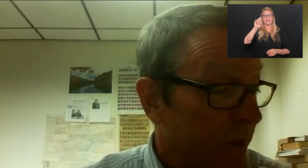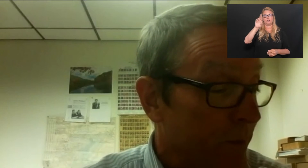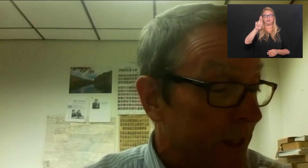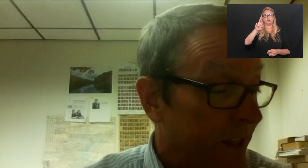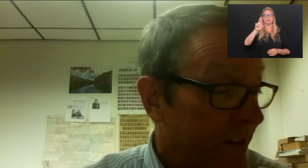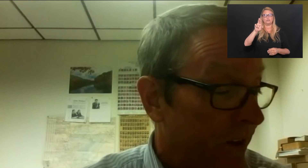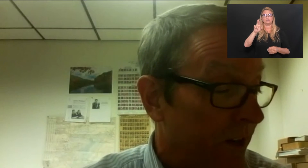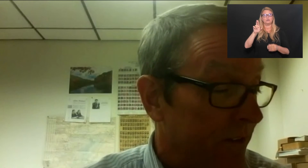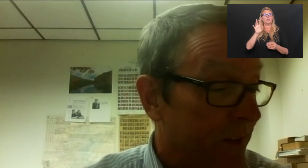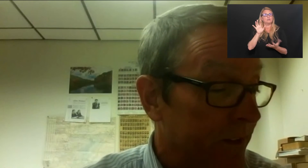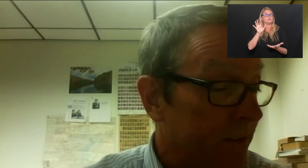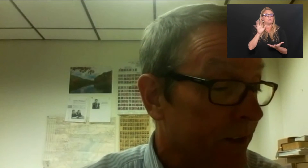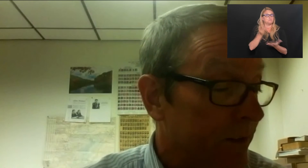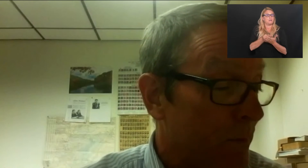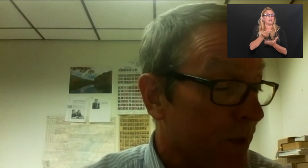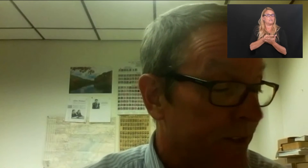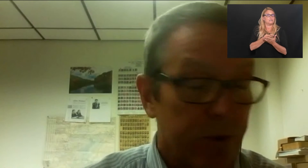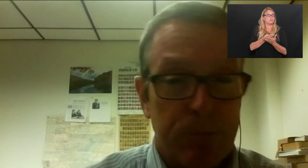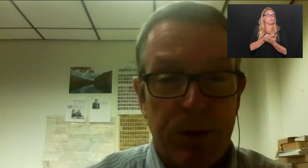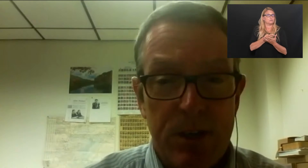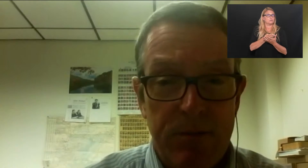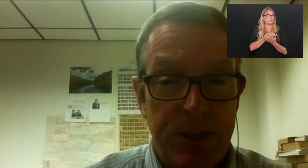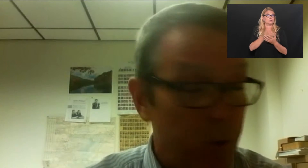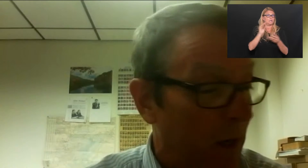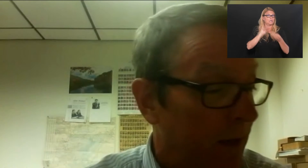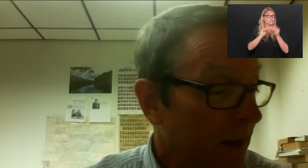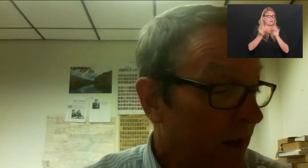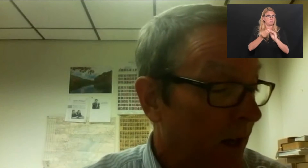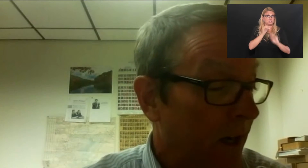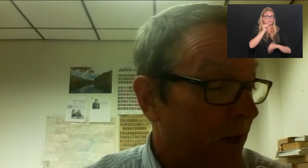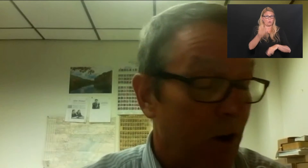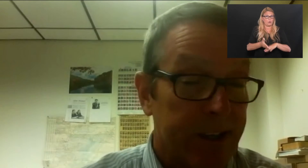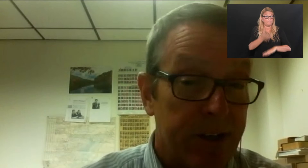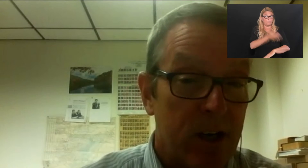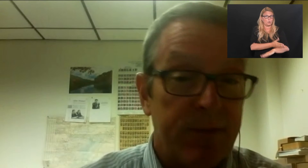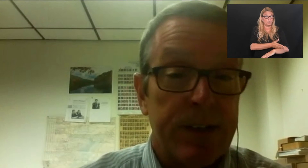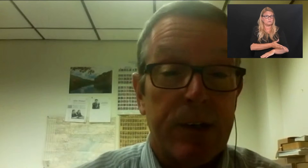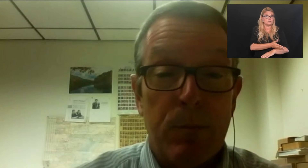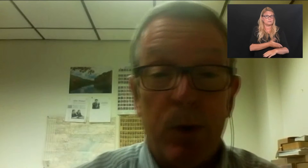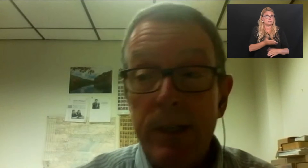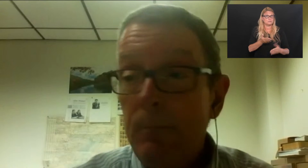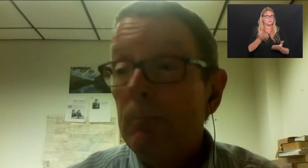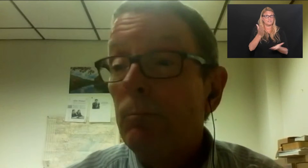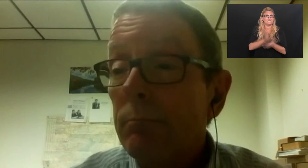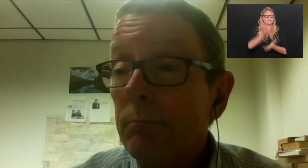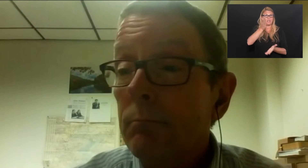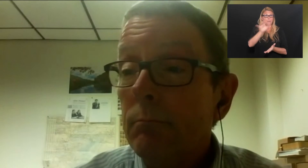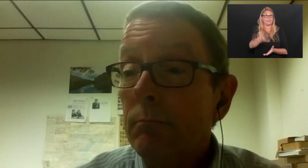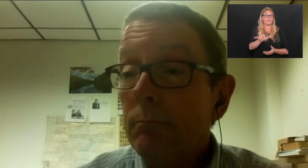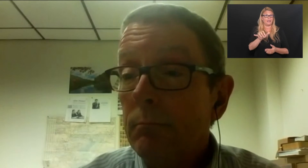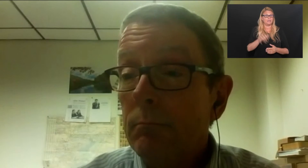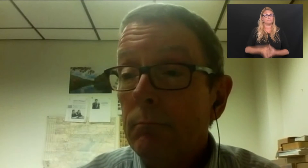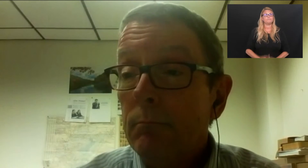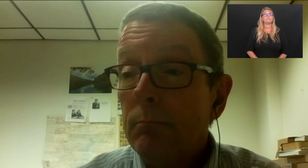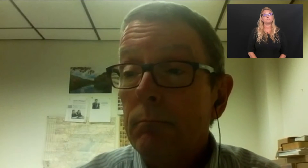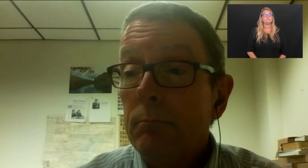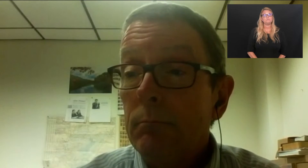lottery, would there be any thought, if the numbers don't improve, to calling it off at some point?